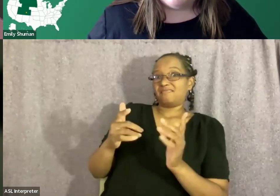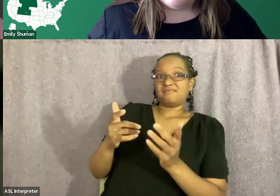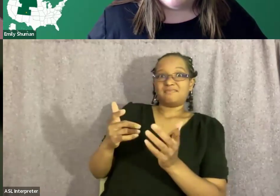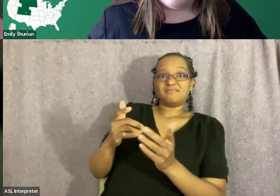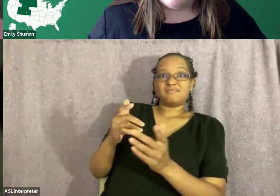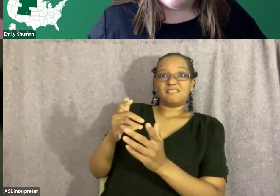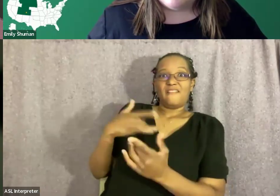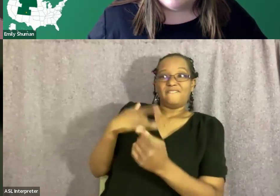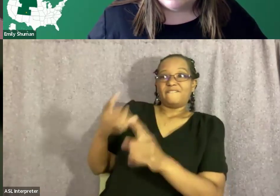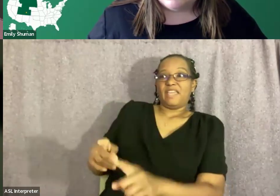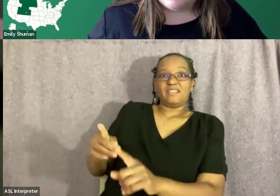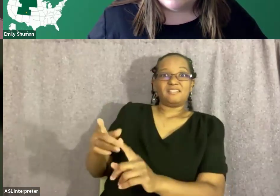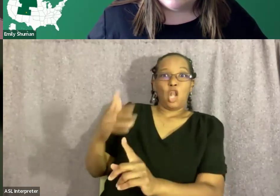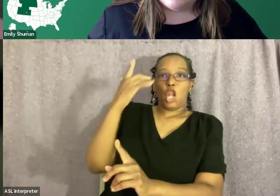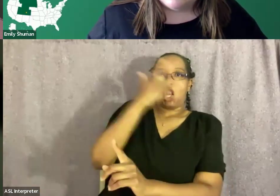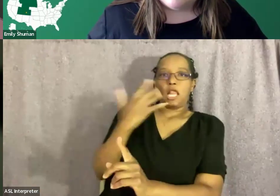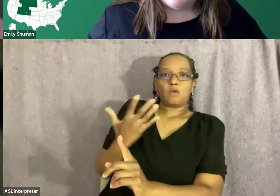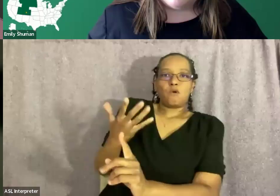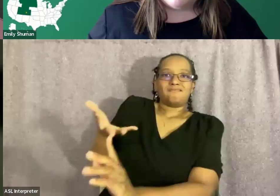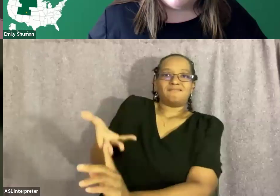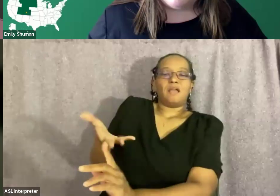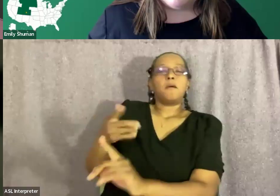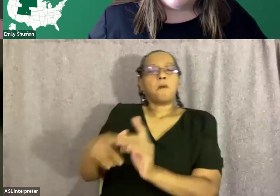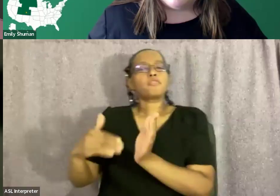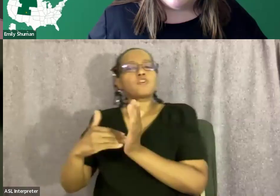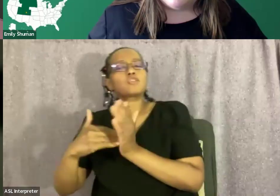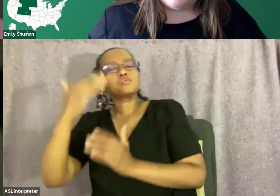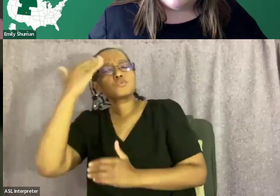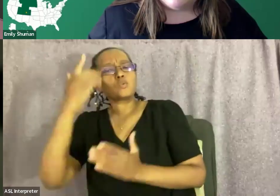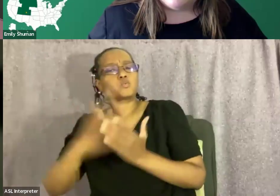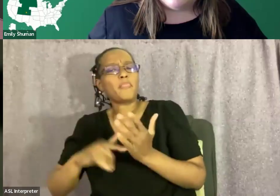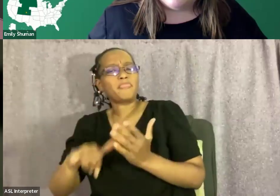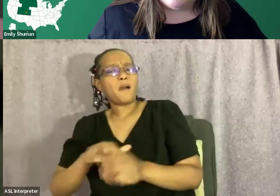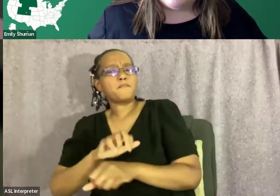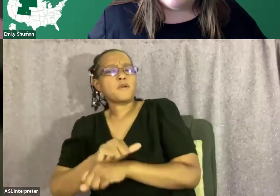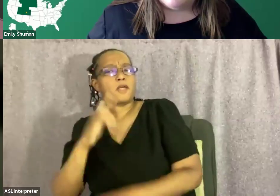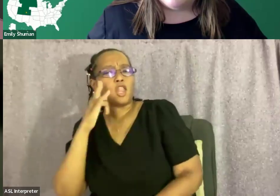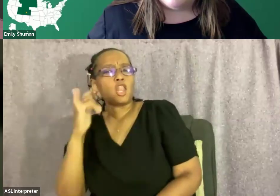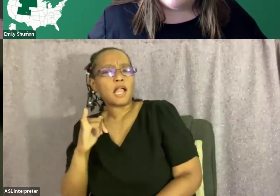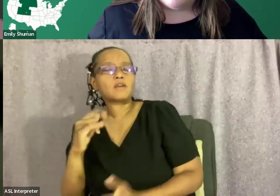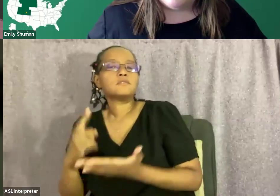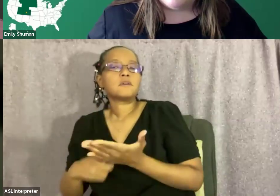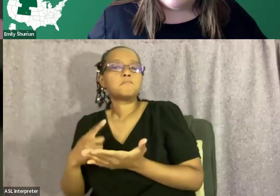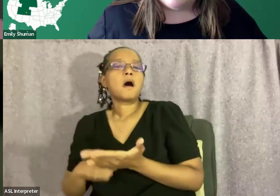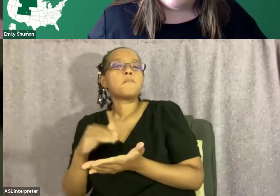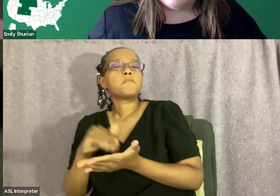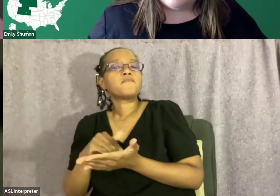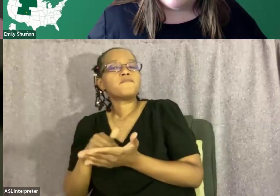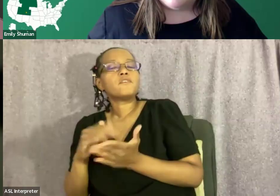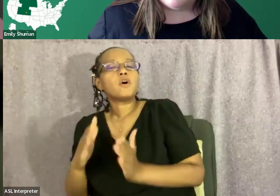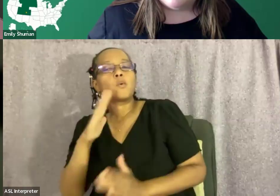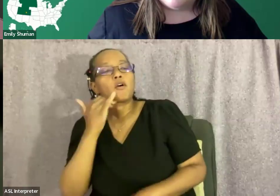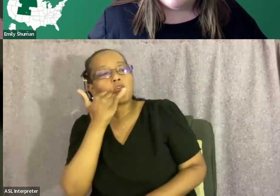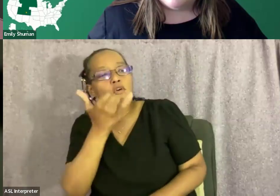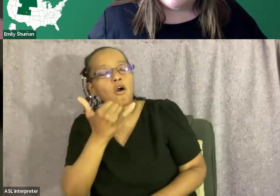the provider does. So sometimes the provider is they're going to have that conversation. They're going to have a phone call or